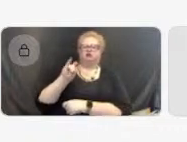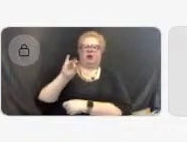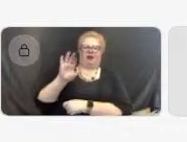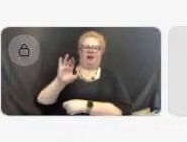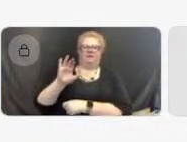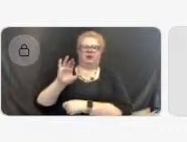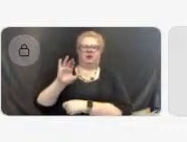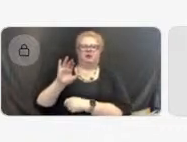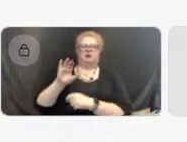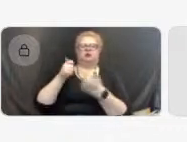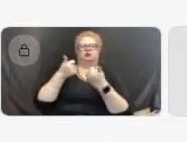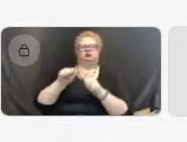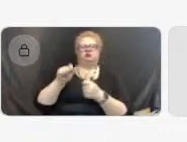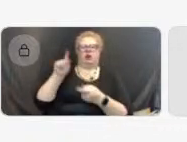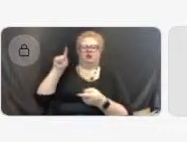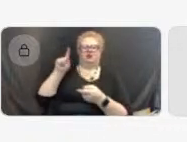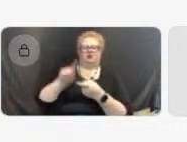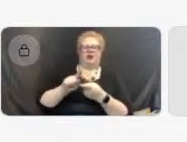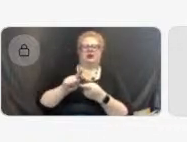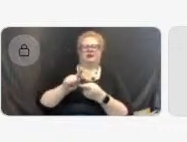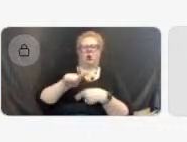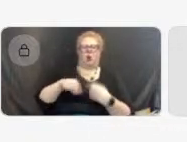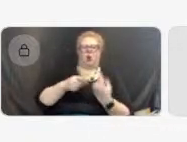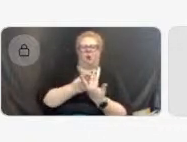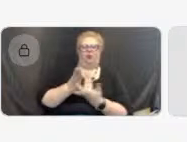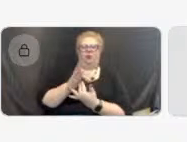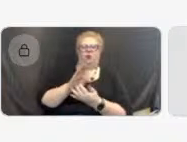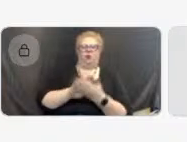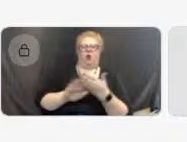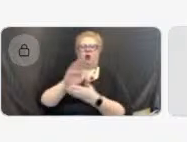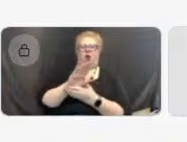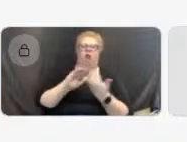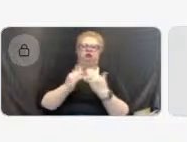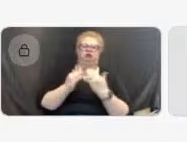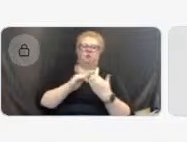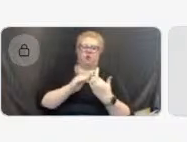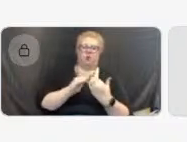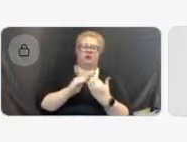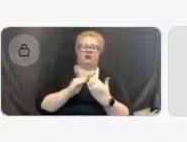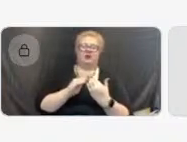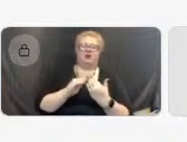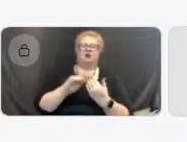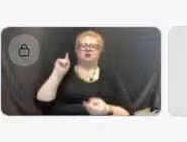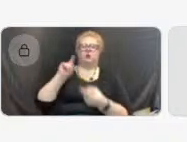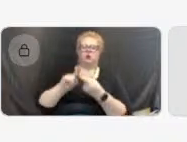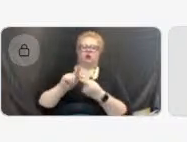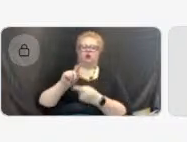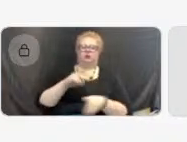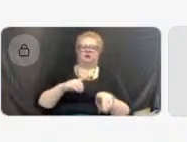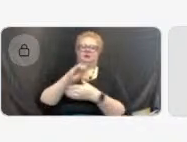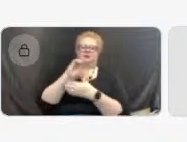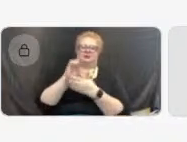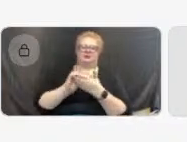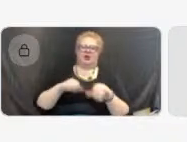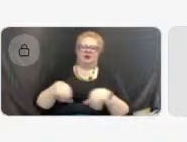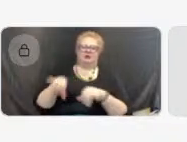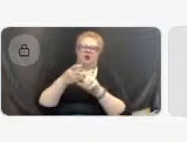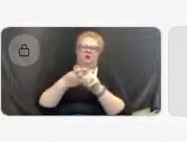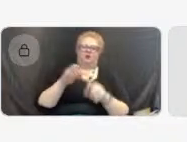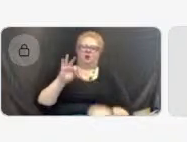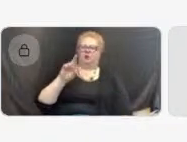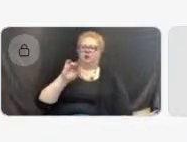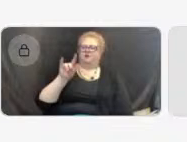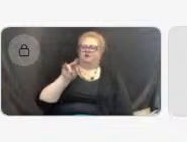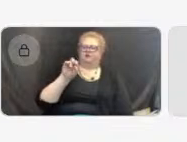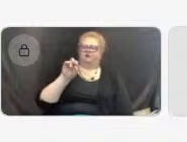traffic cutting through the College Station community, would be to adopt a reduced design standard from Fraser Pike, so nobody would think